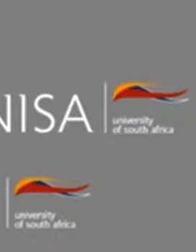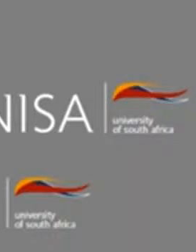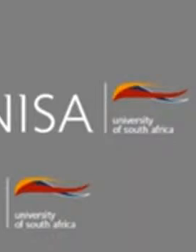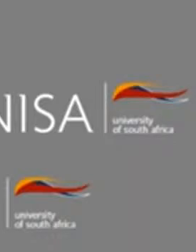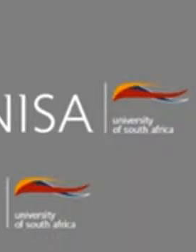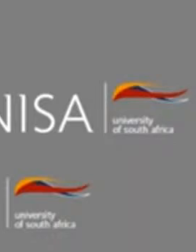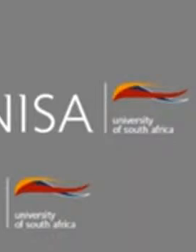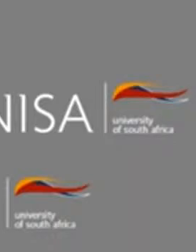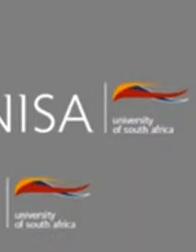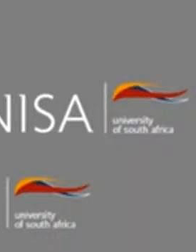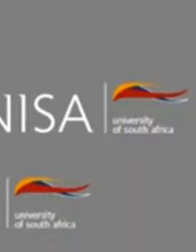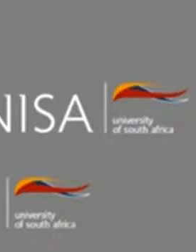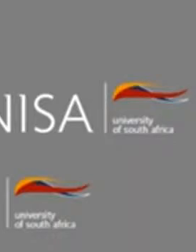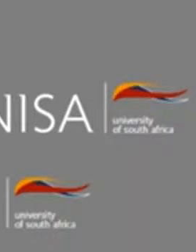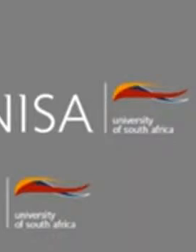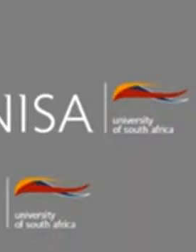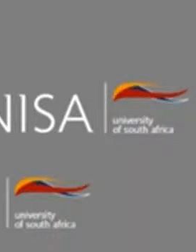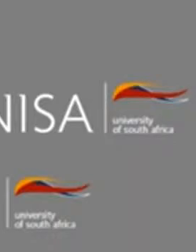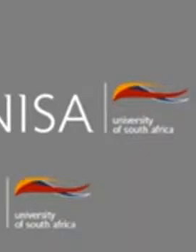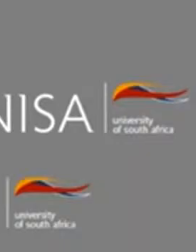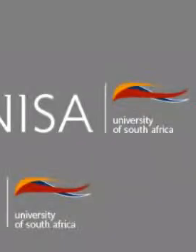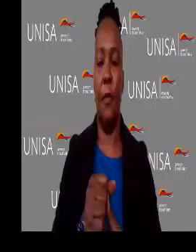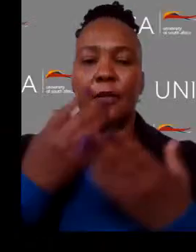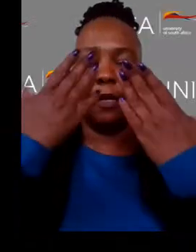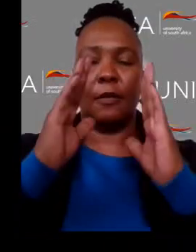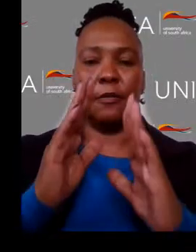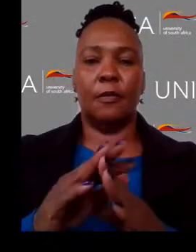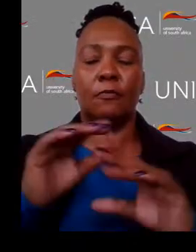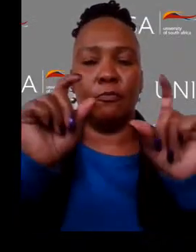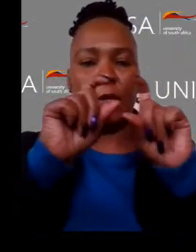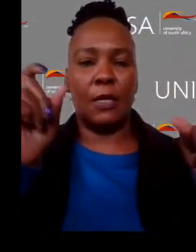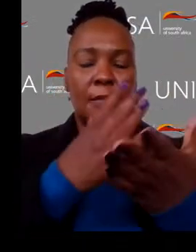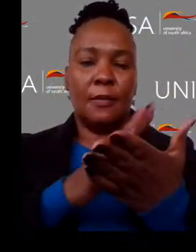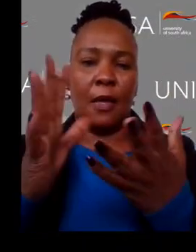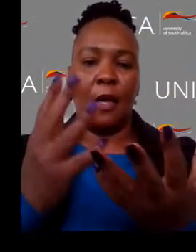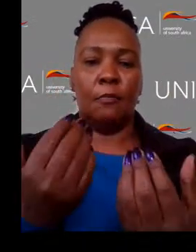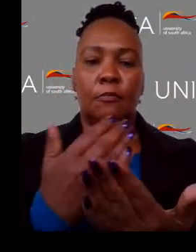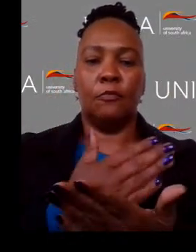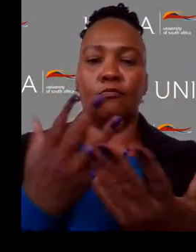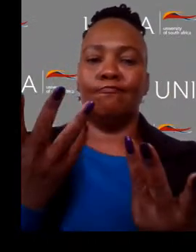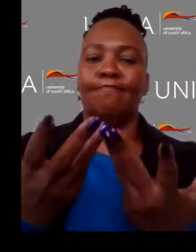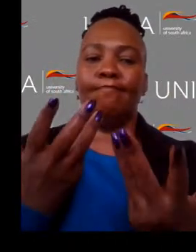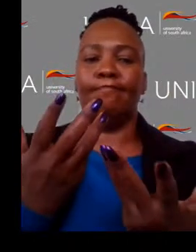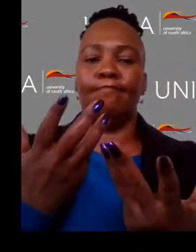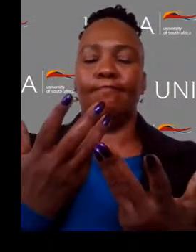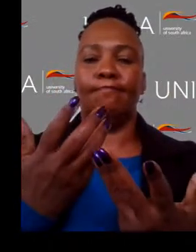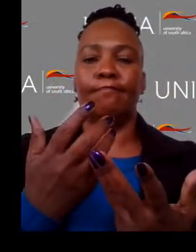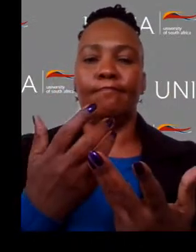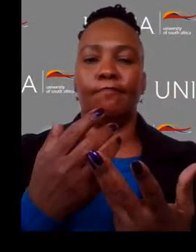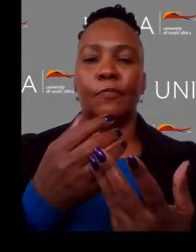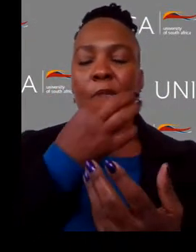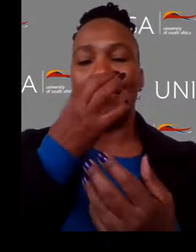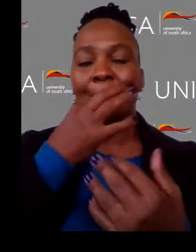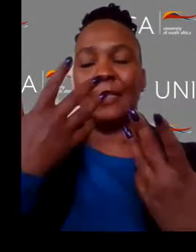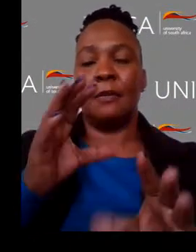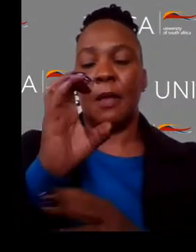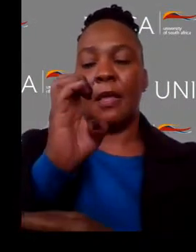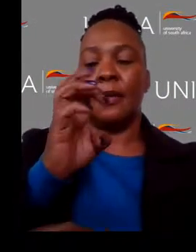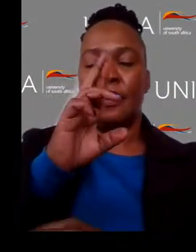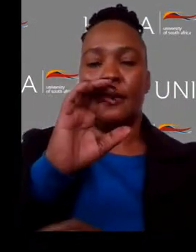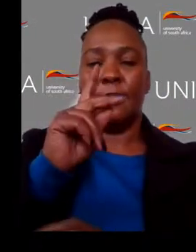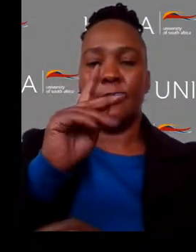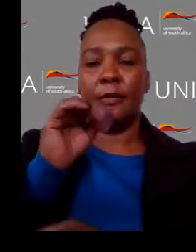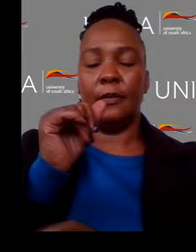Erica. The students, I just quickly want to highlight some of the things mentioned by Erica, and that is for